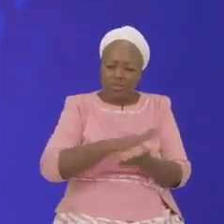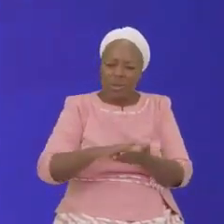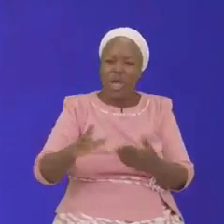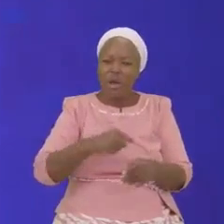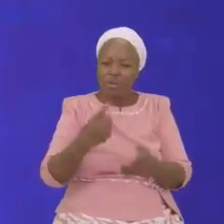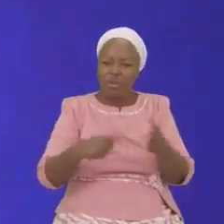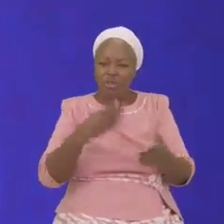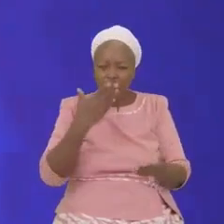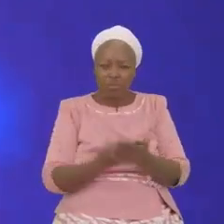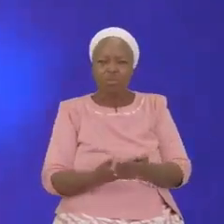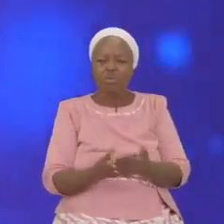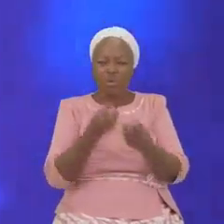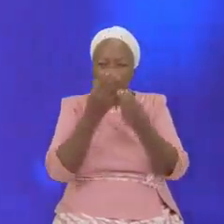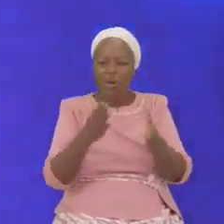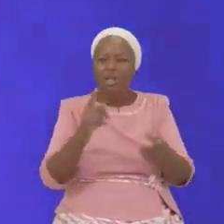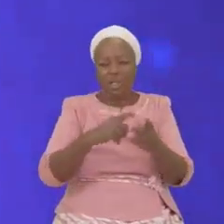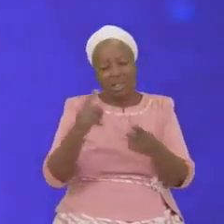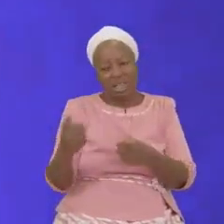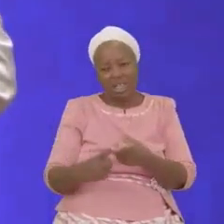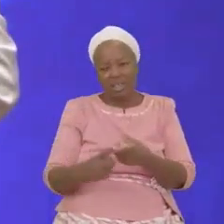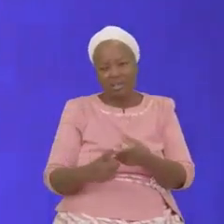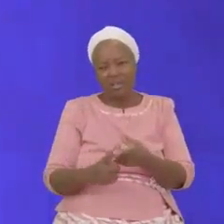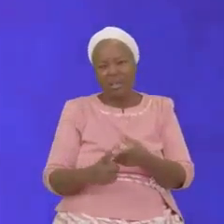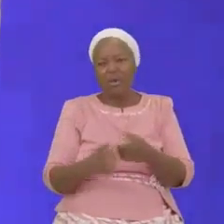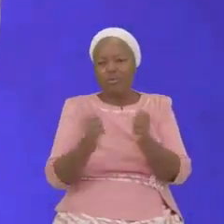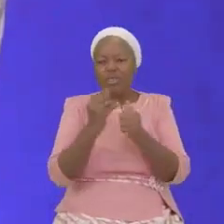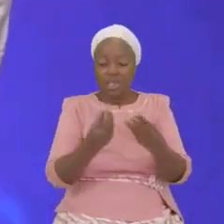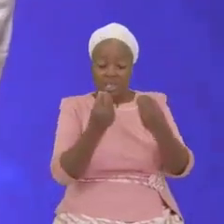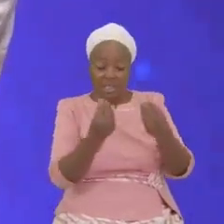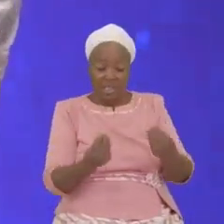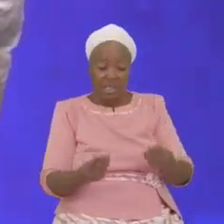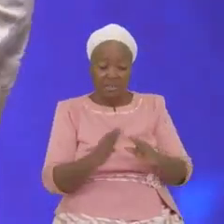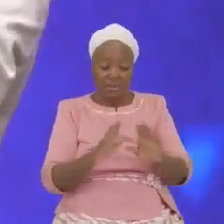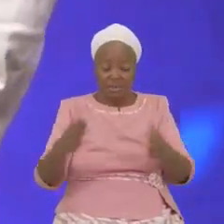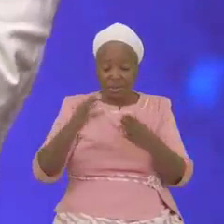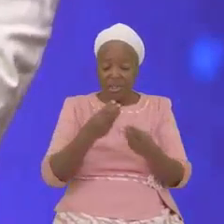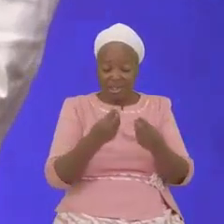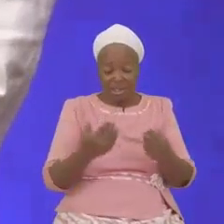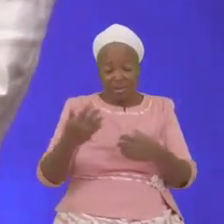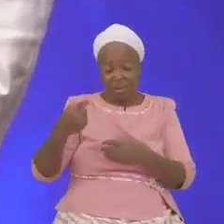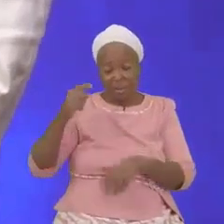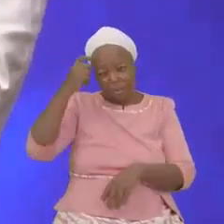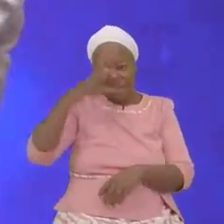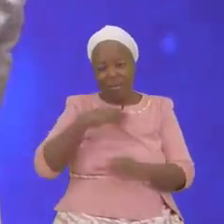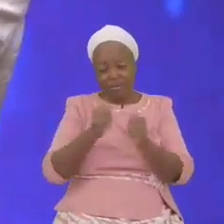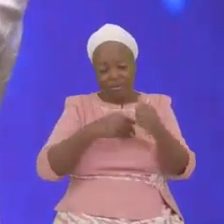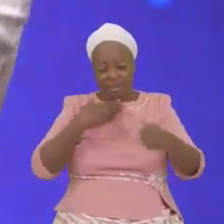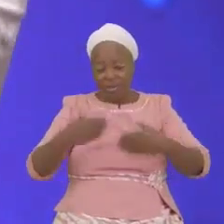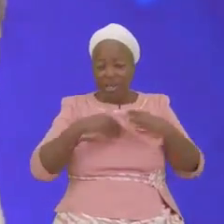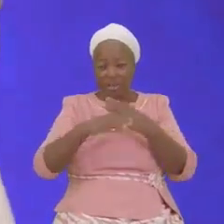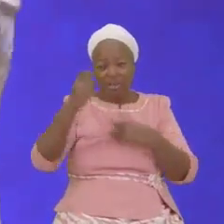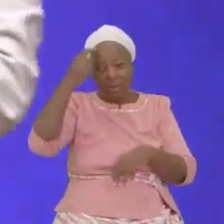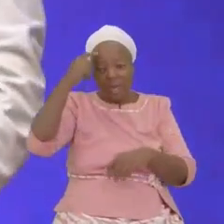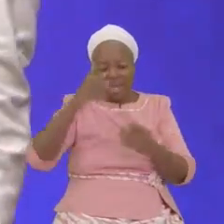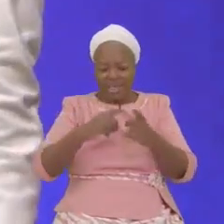is of a good report, then with a settled mind and with joy in your heart that